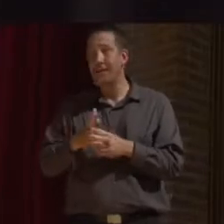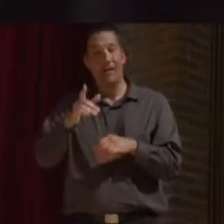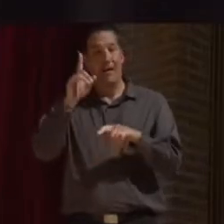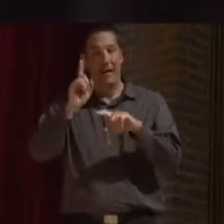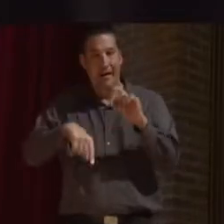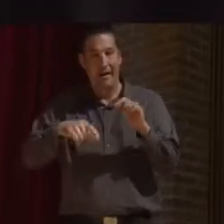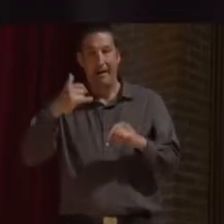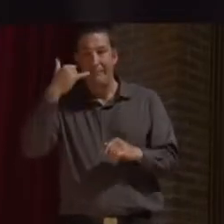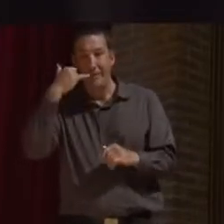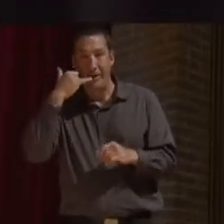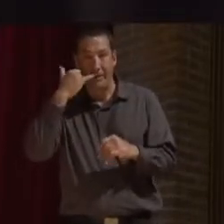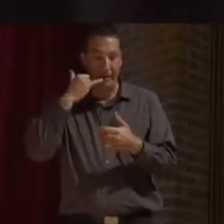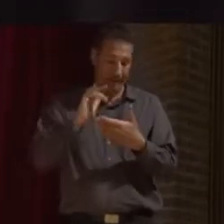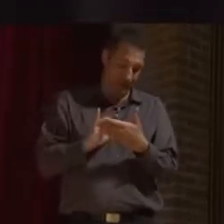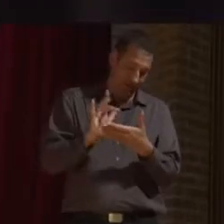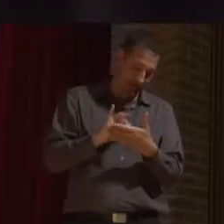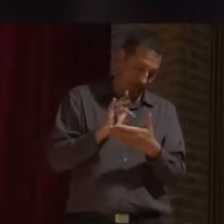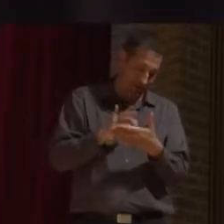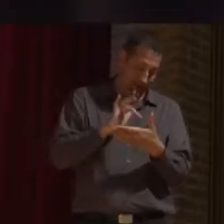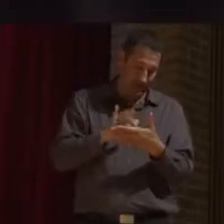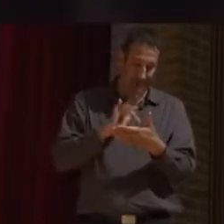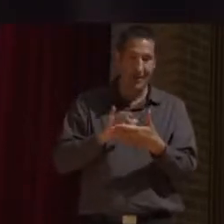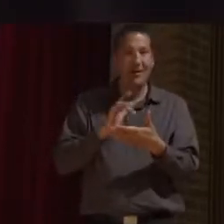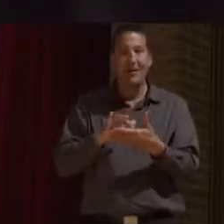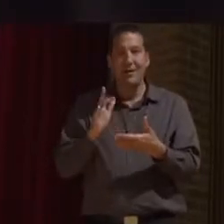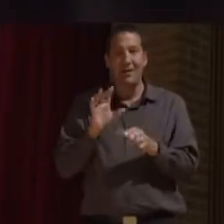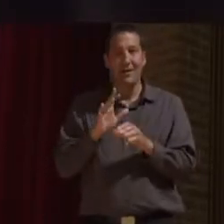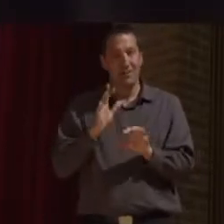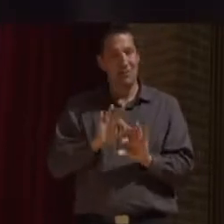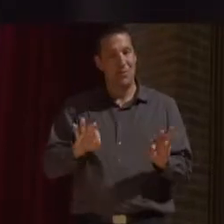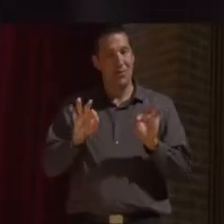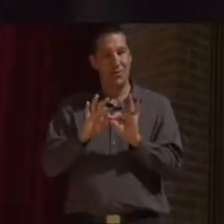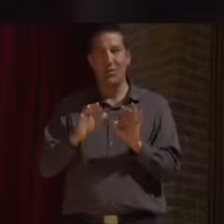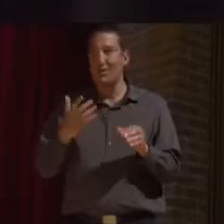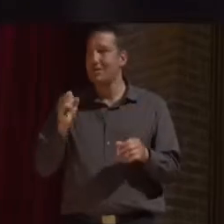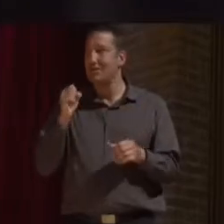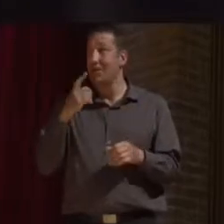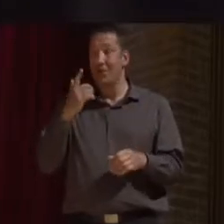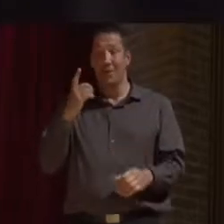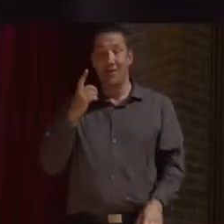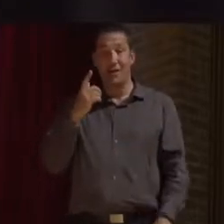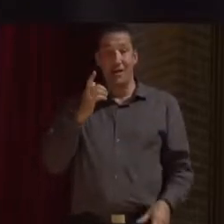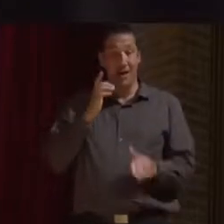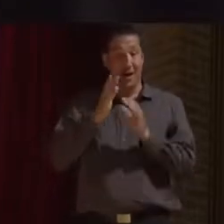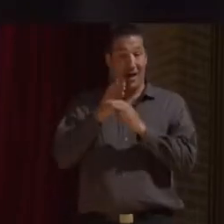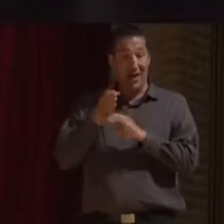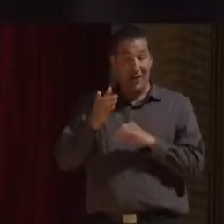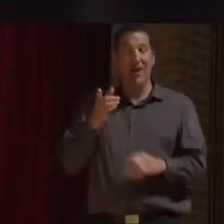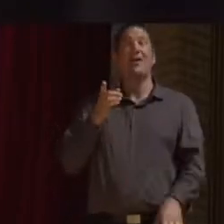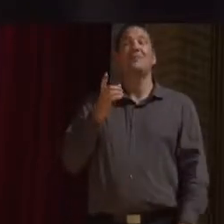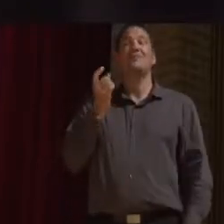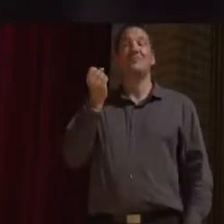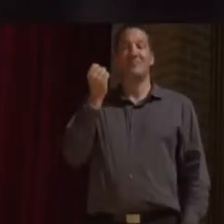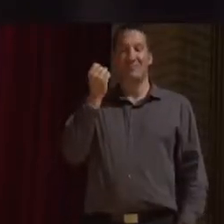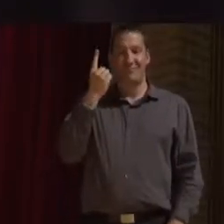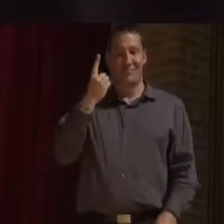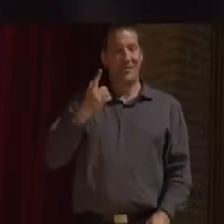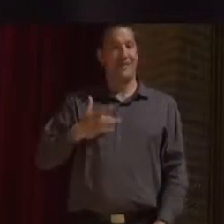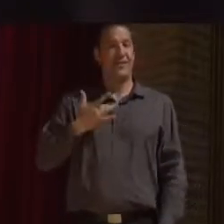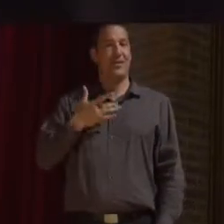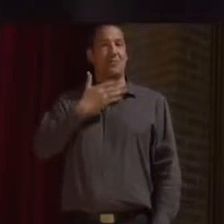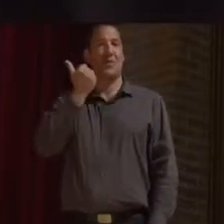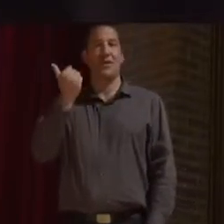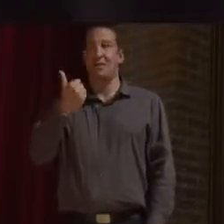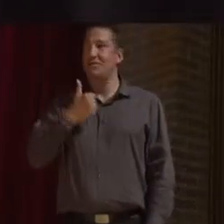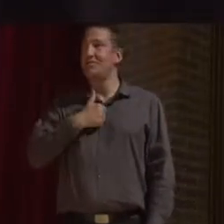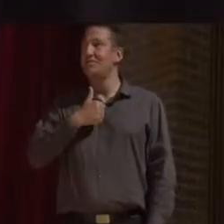on nonstop. But that awareness, once that clicks and resonates with them inside, that they are truly a better employee. I